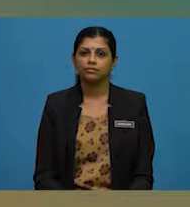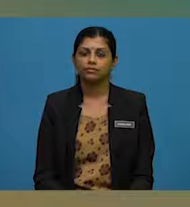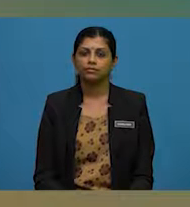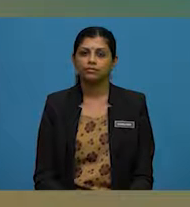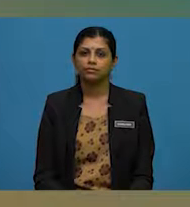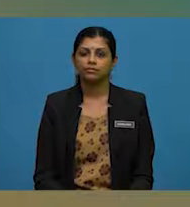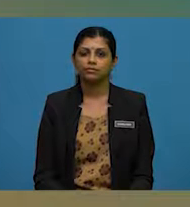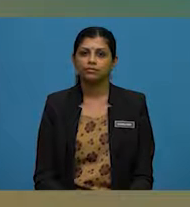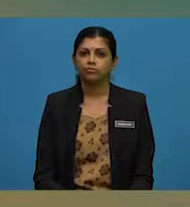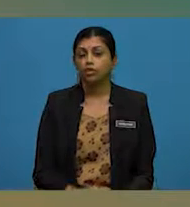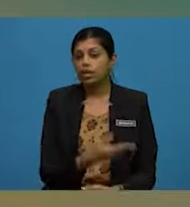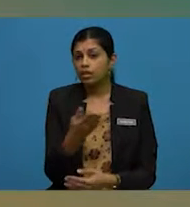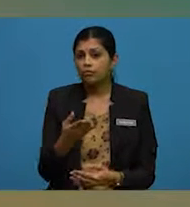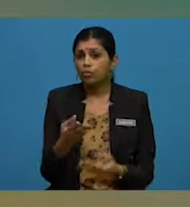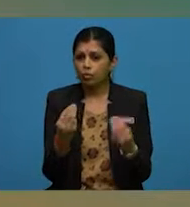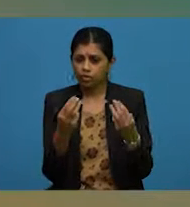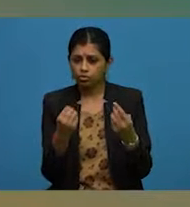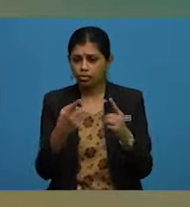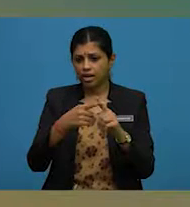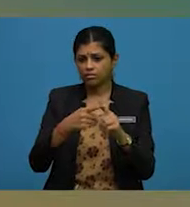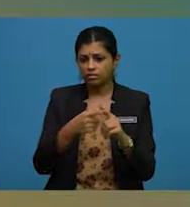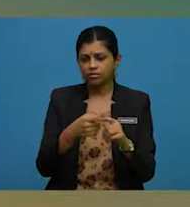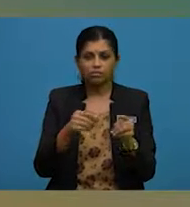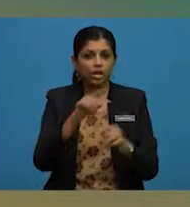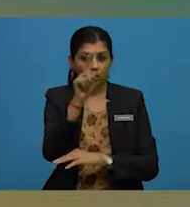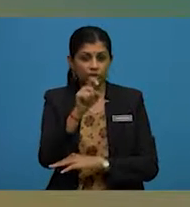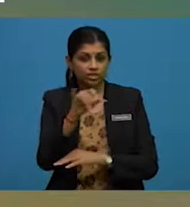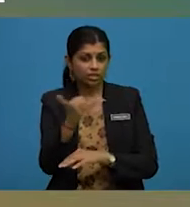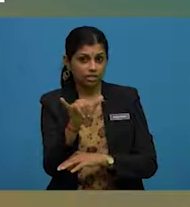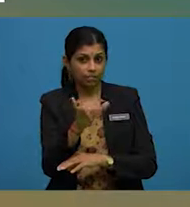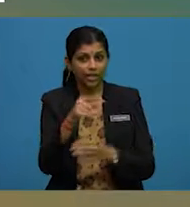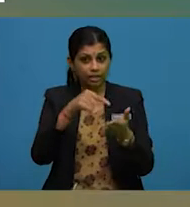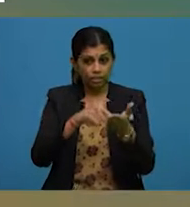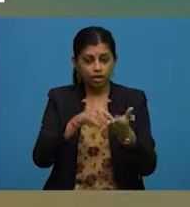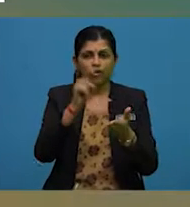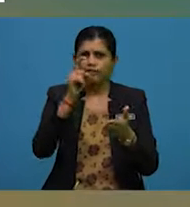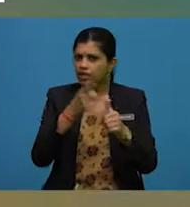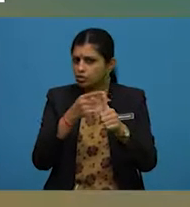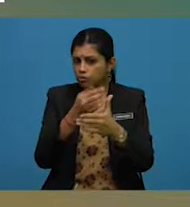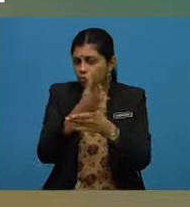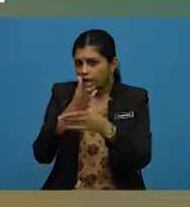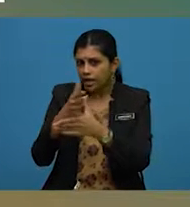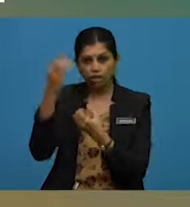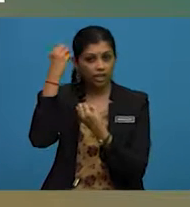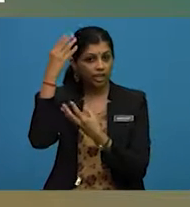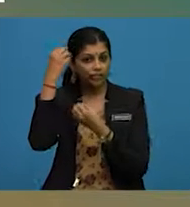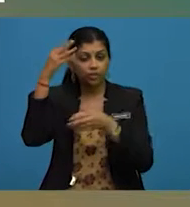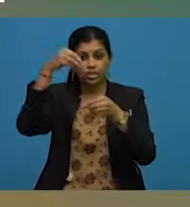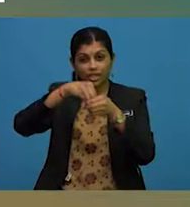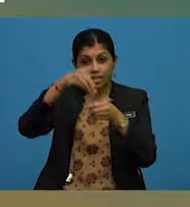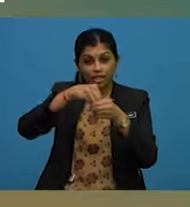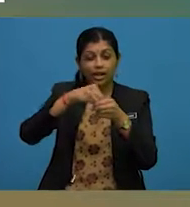be able to answer these type of questions, you have to break down the information in the